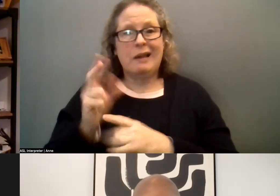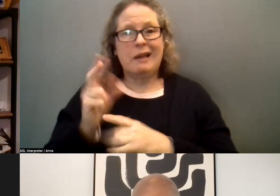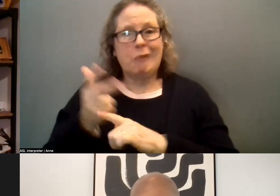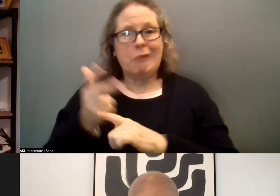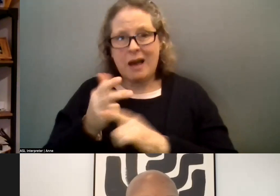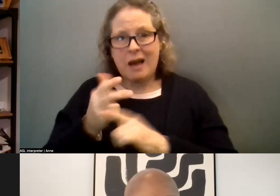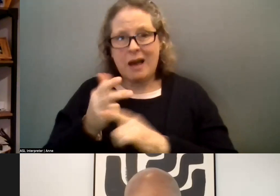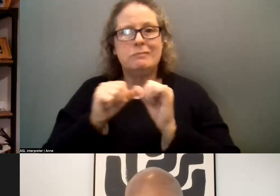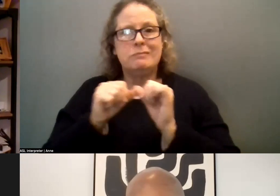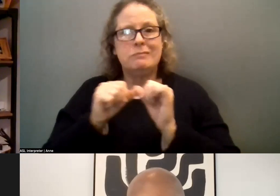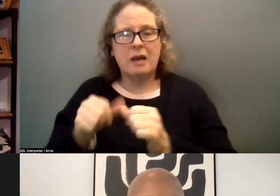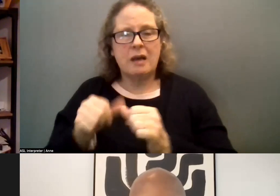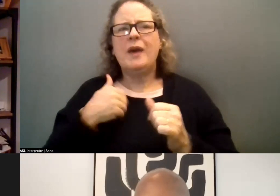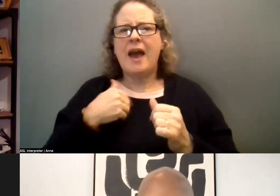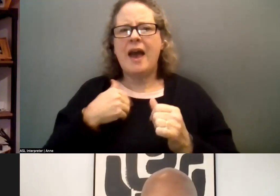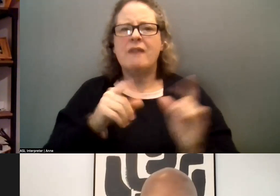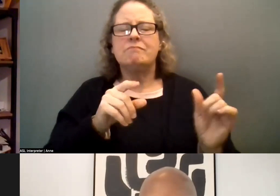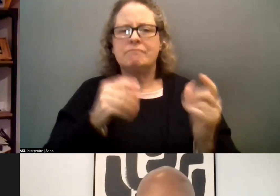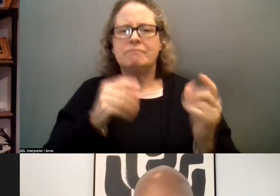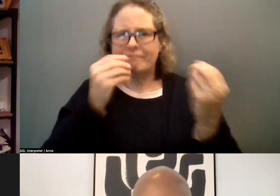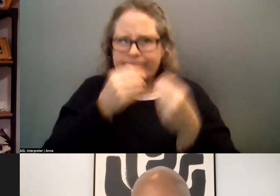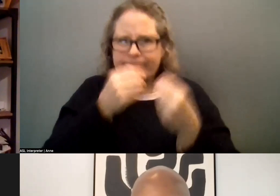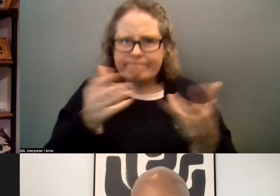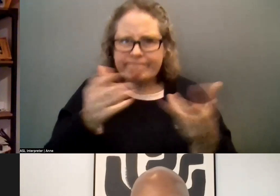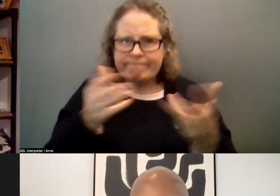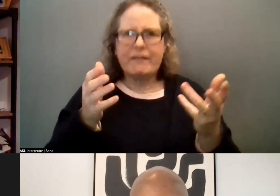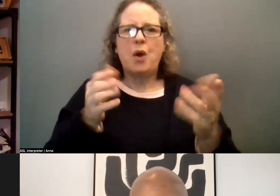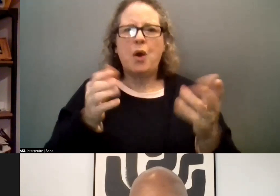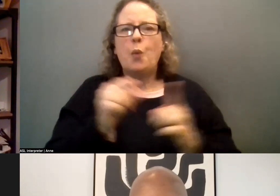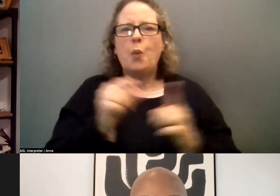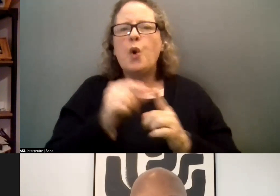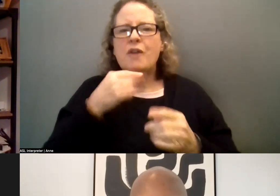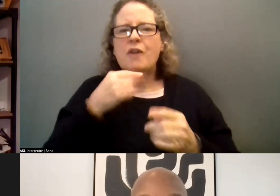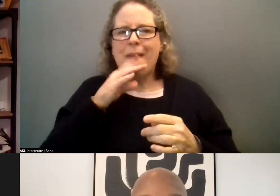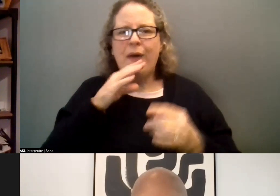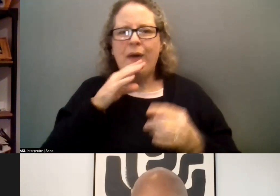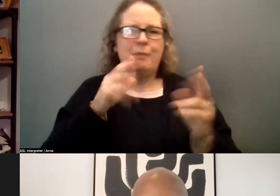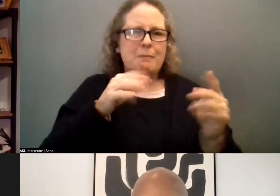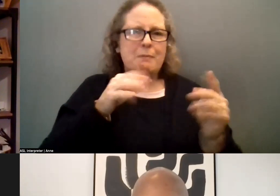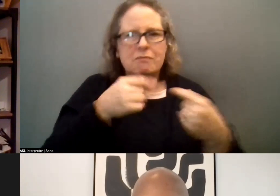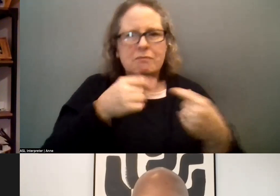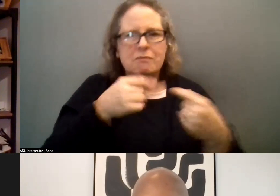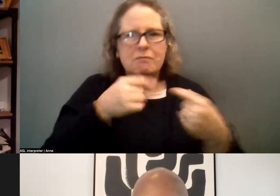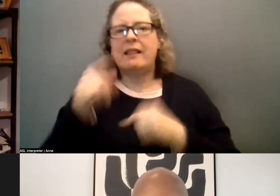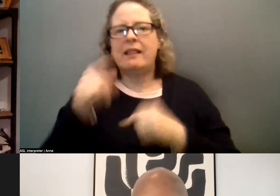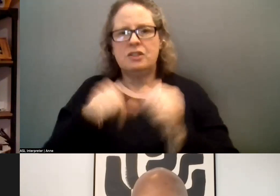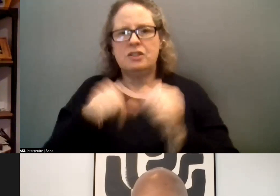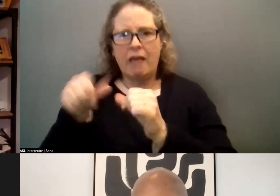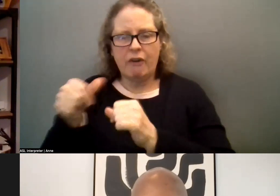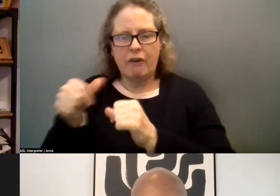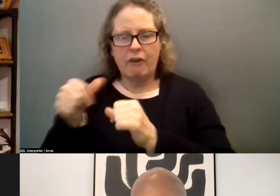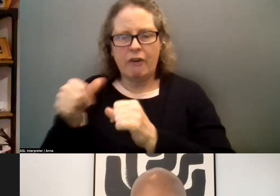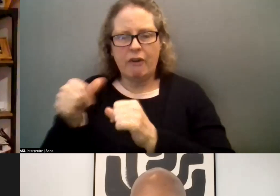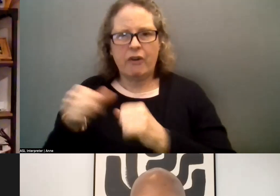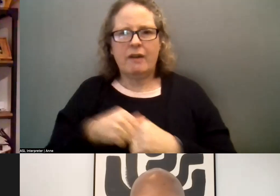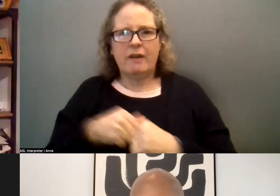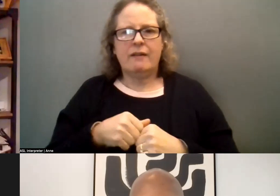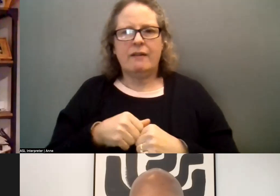that different performance. Coming over to Hubbard and getting the different timing cycle of the season for a